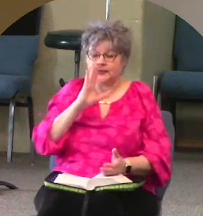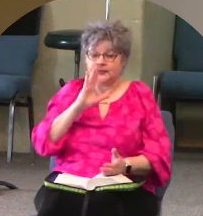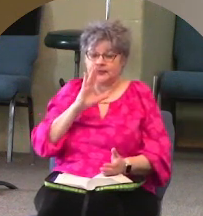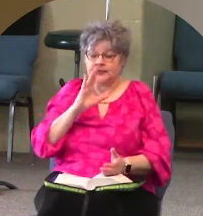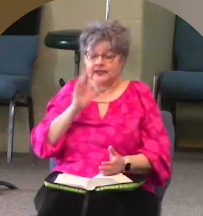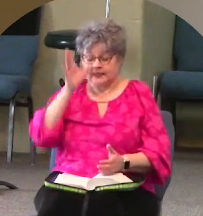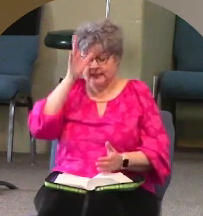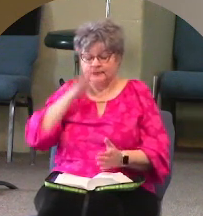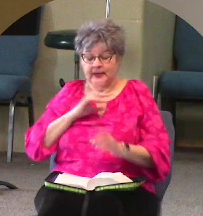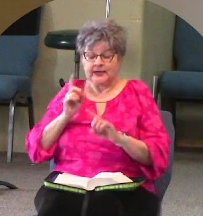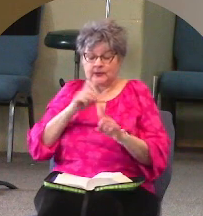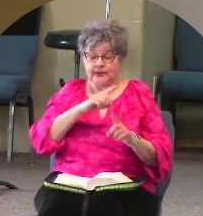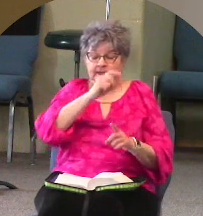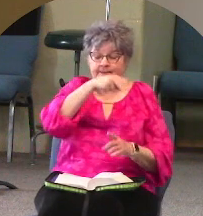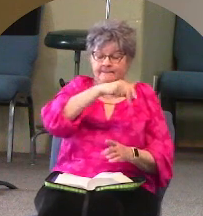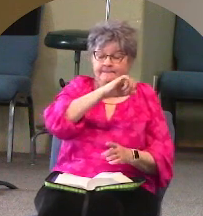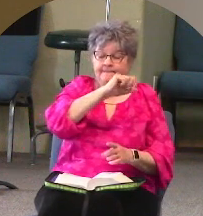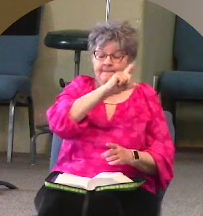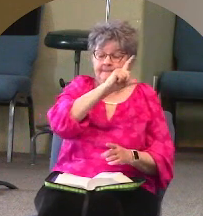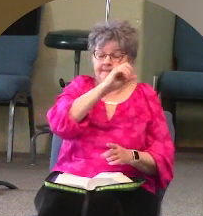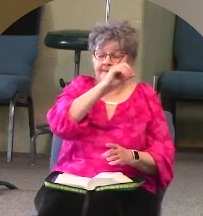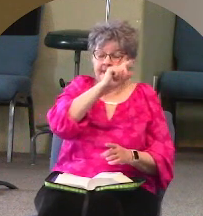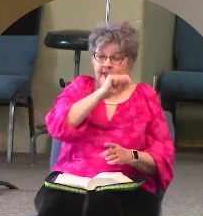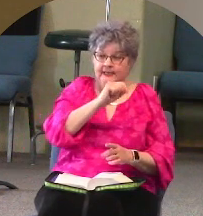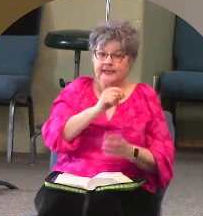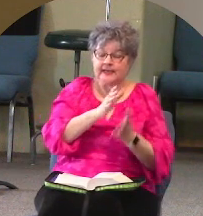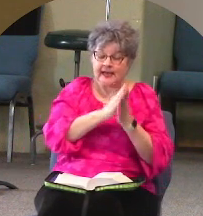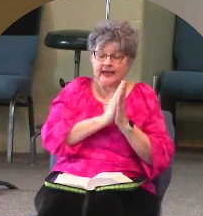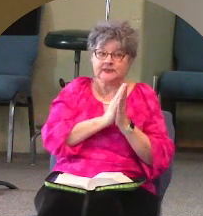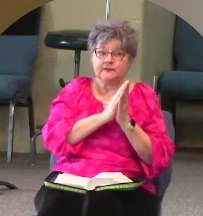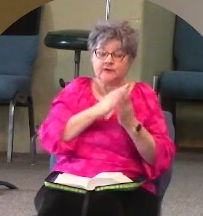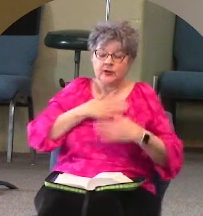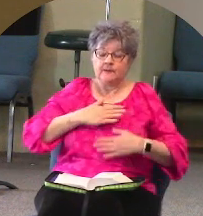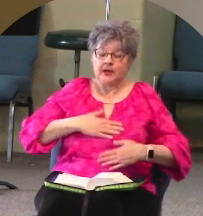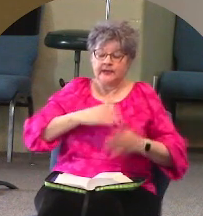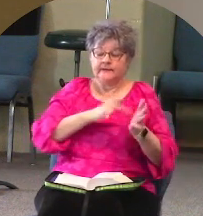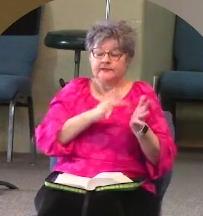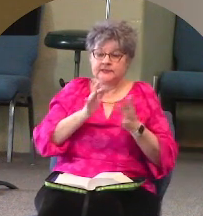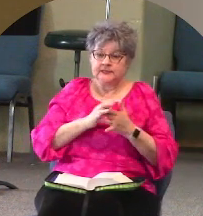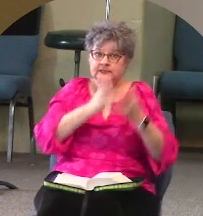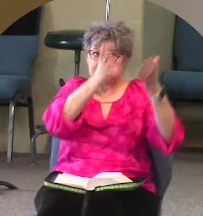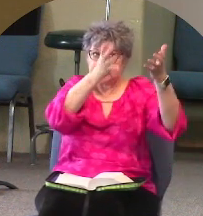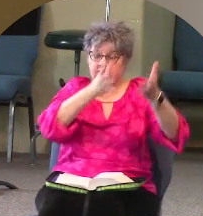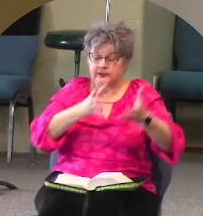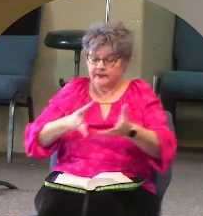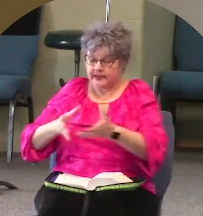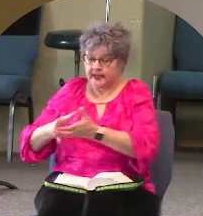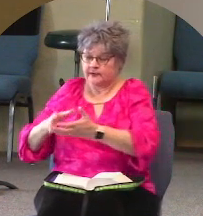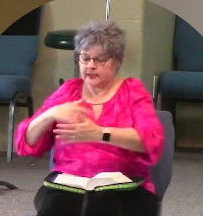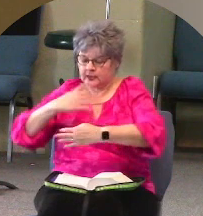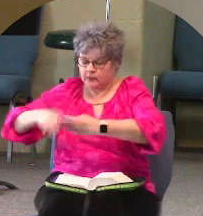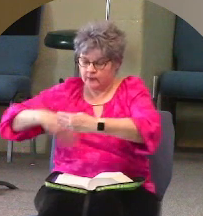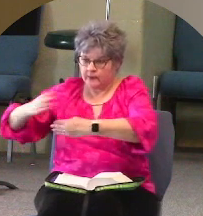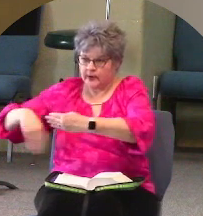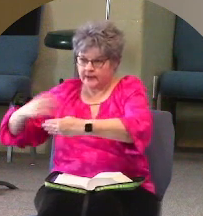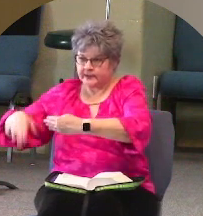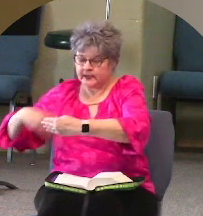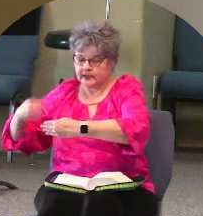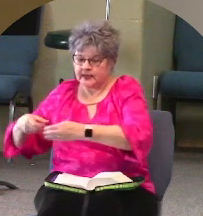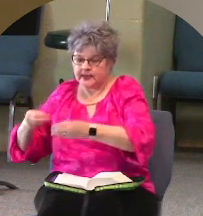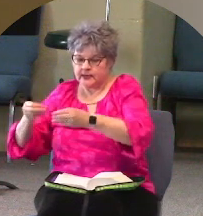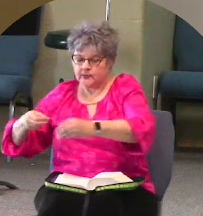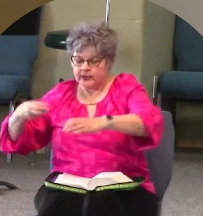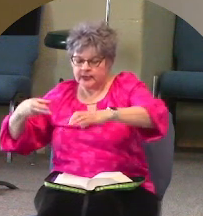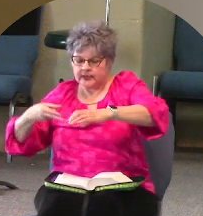asked for the body of Jesus. And he took it down and wrapped it in linen cloth and laid him in a tomb cut out of the rock where no one had